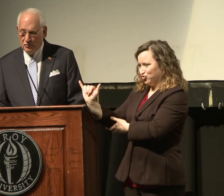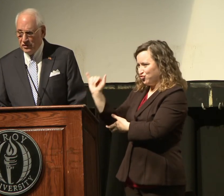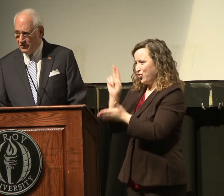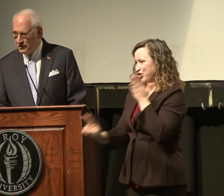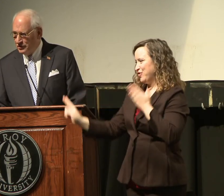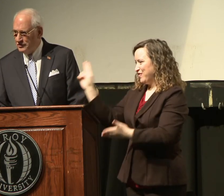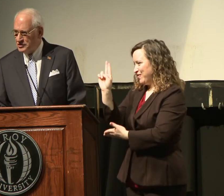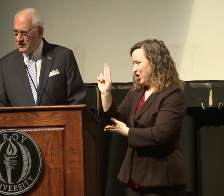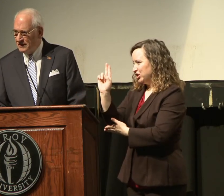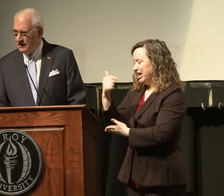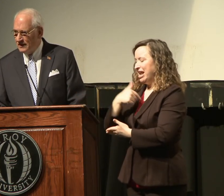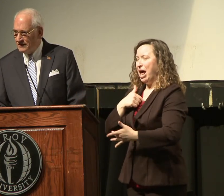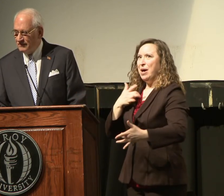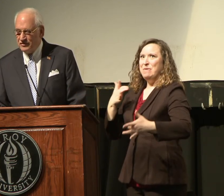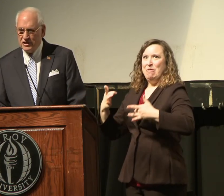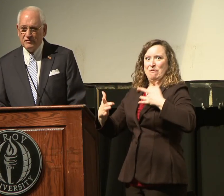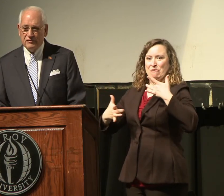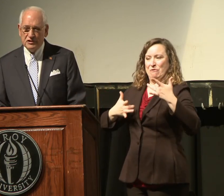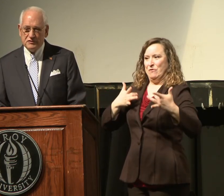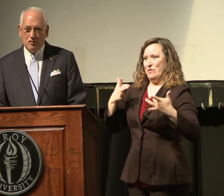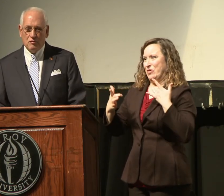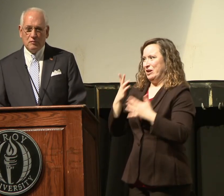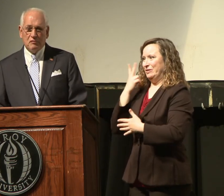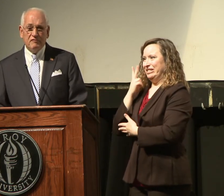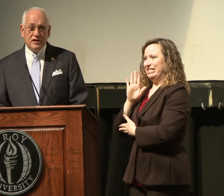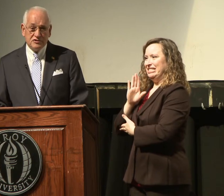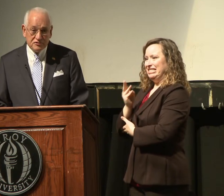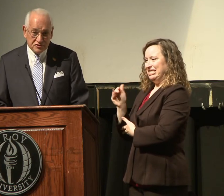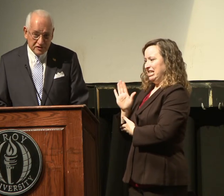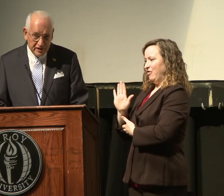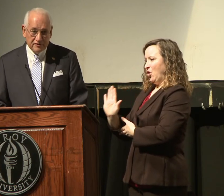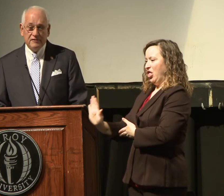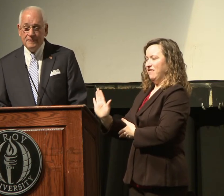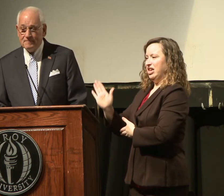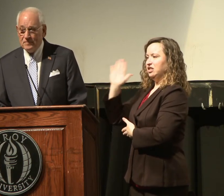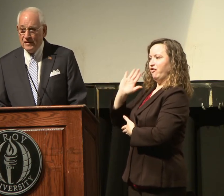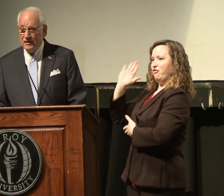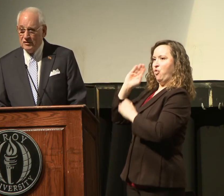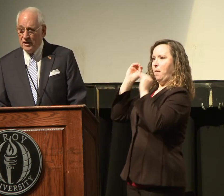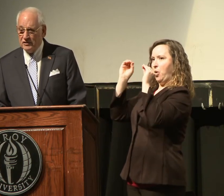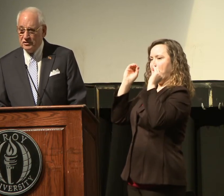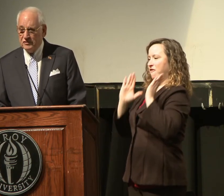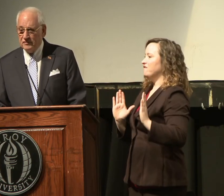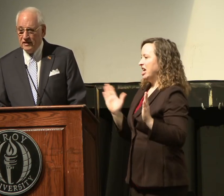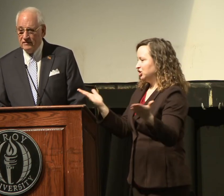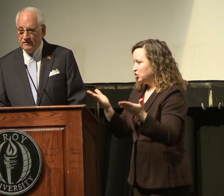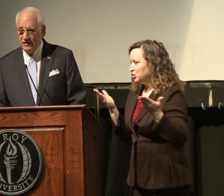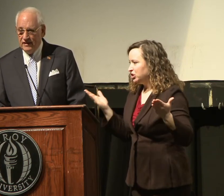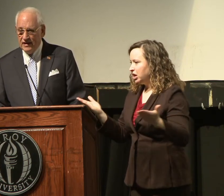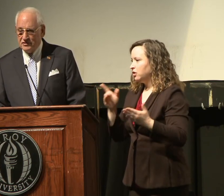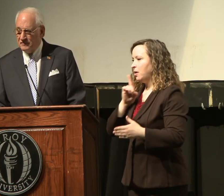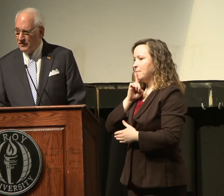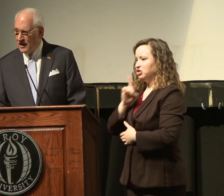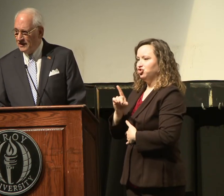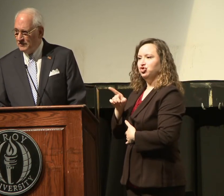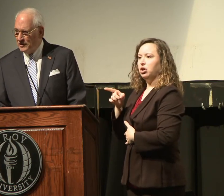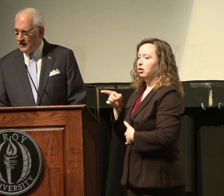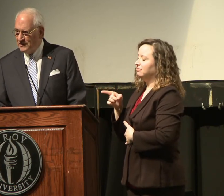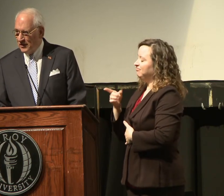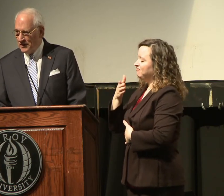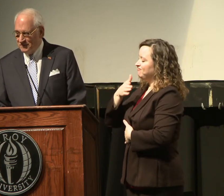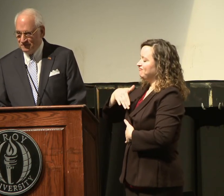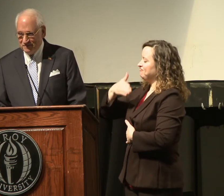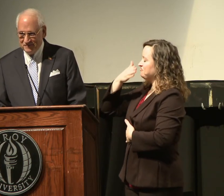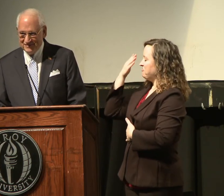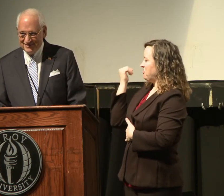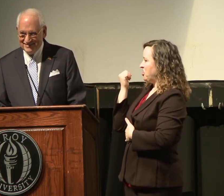I'm thrilled, too, to see that several of his former professors are here to make sure that he hasn't forgotten what they